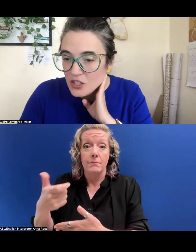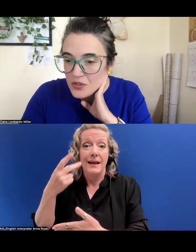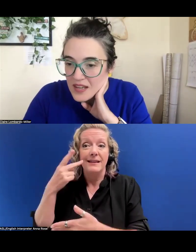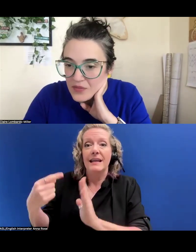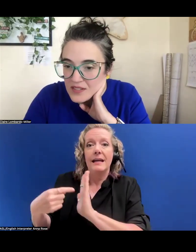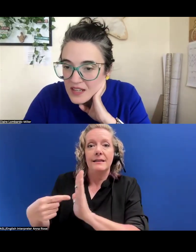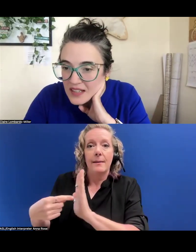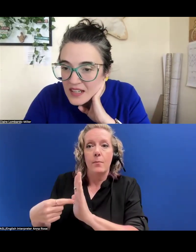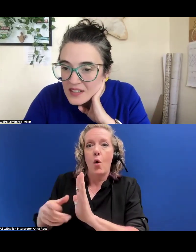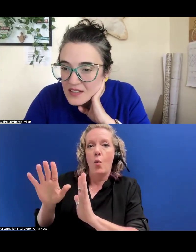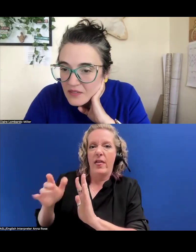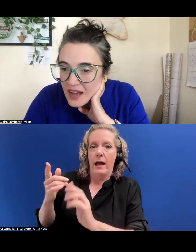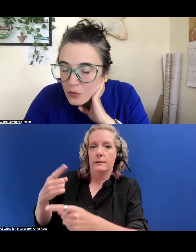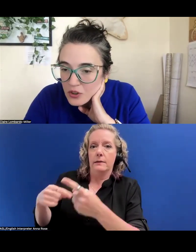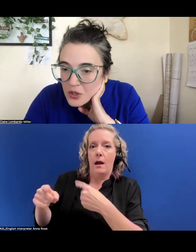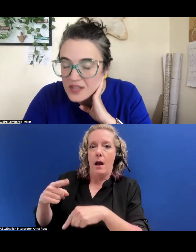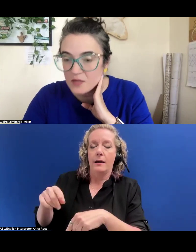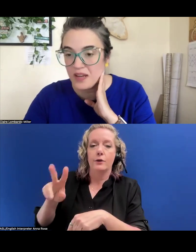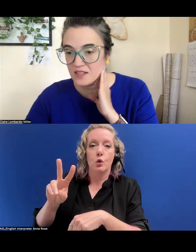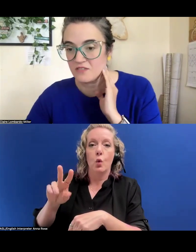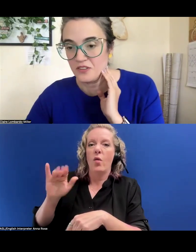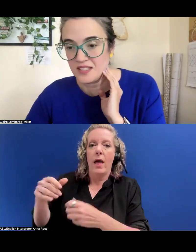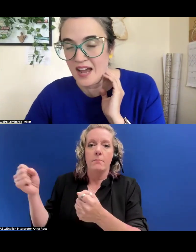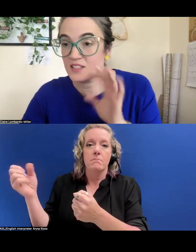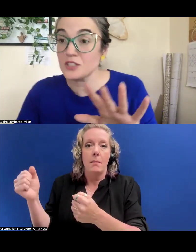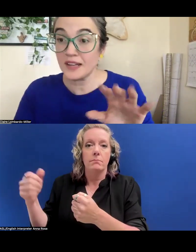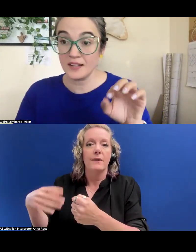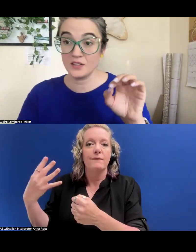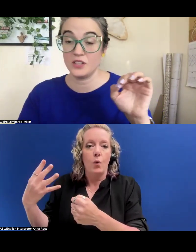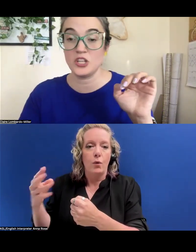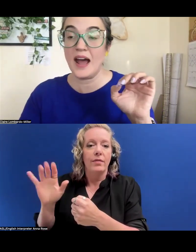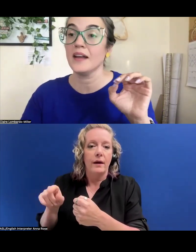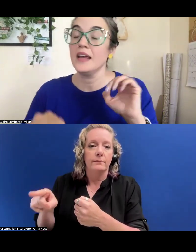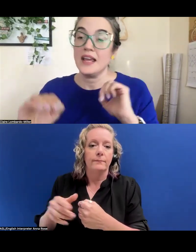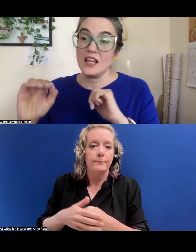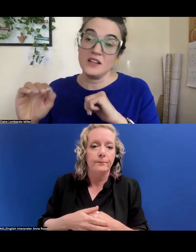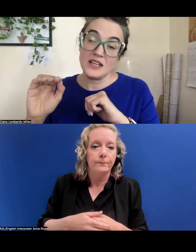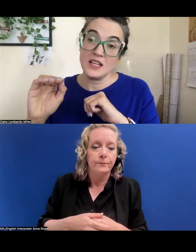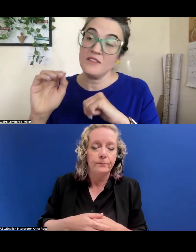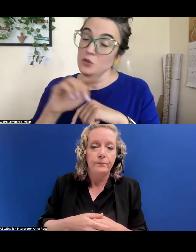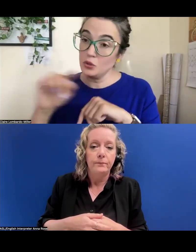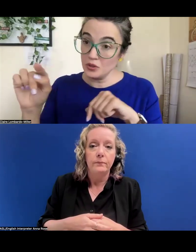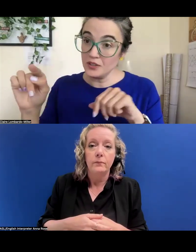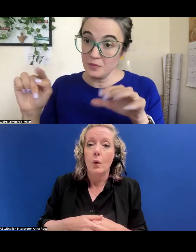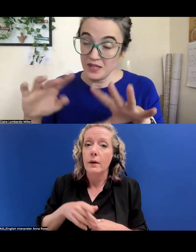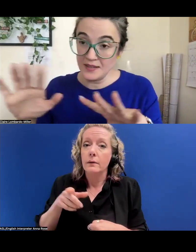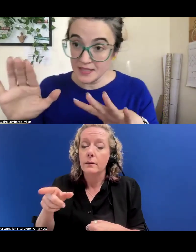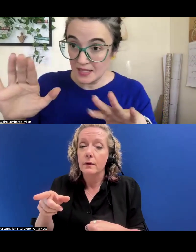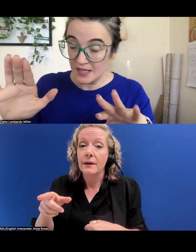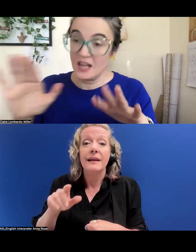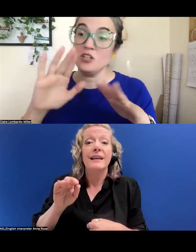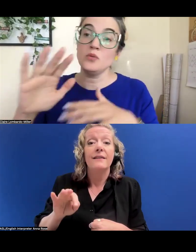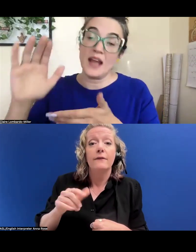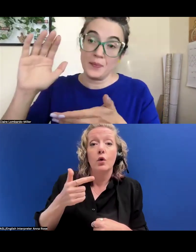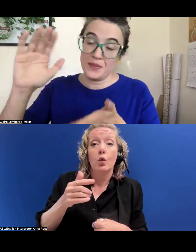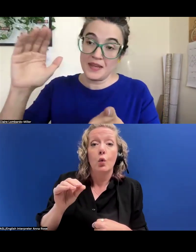Can you send the studies that were used as a basis for the test? Just checking the chat. If you Google the BADE